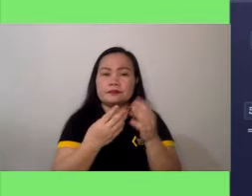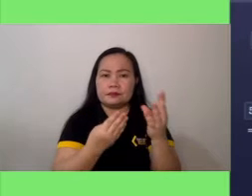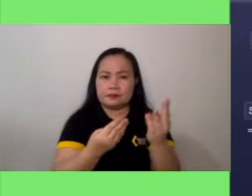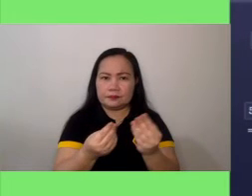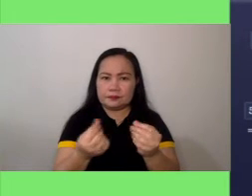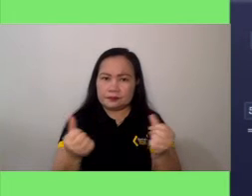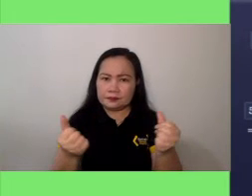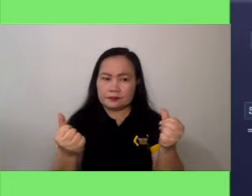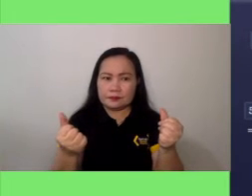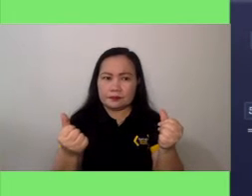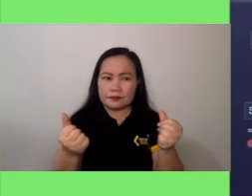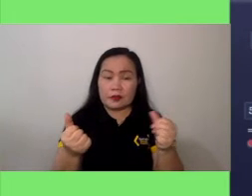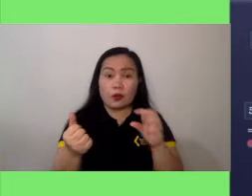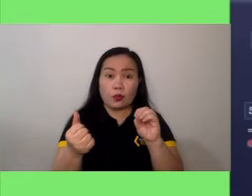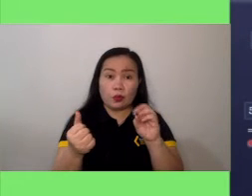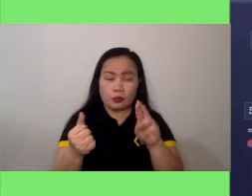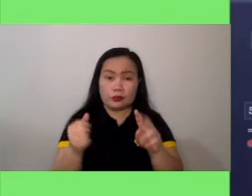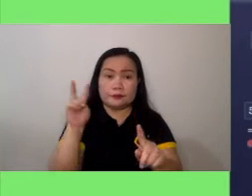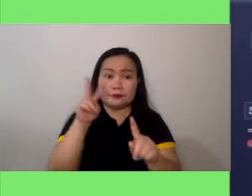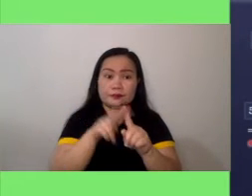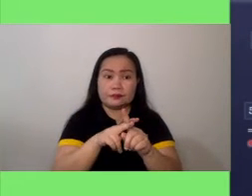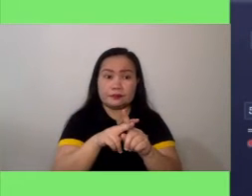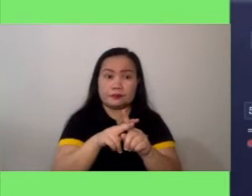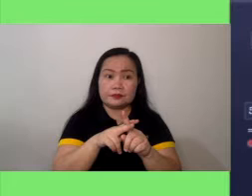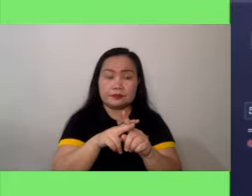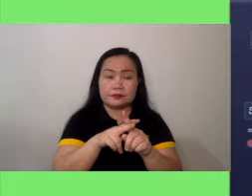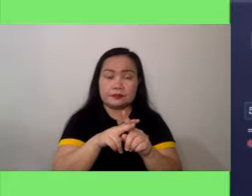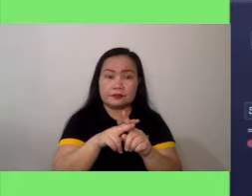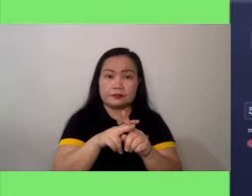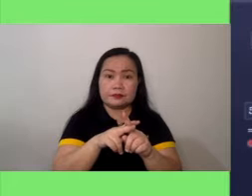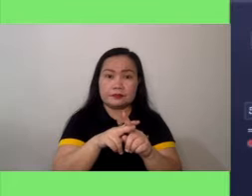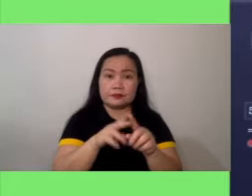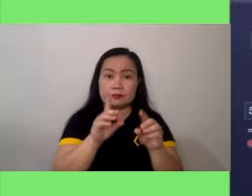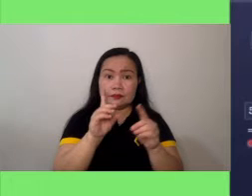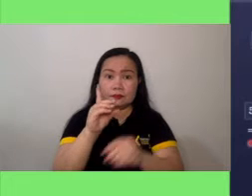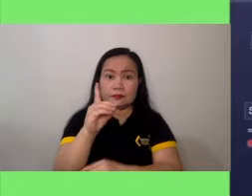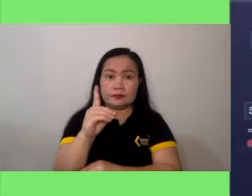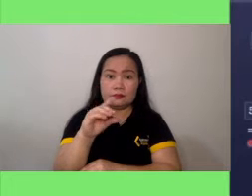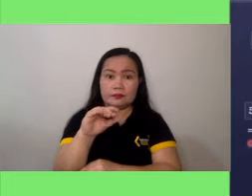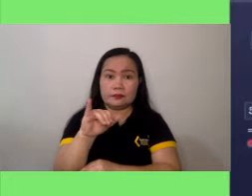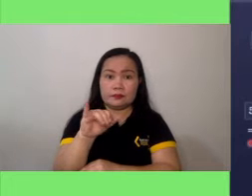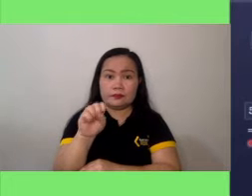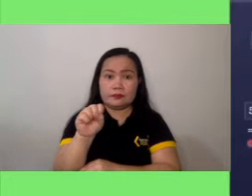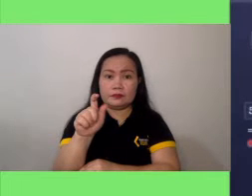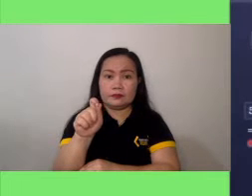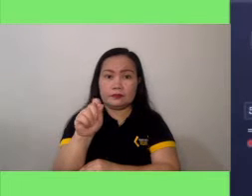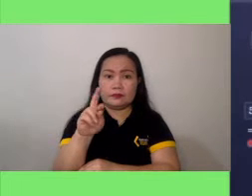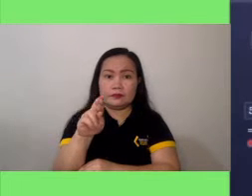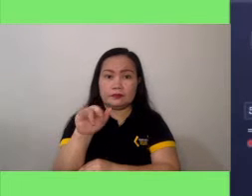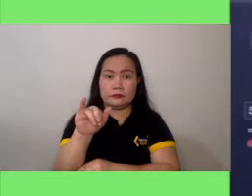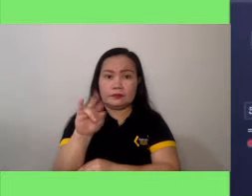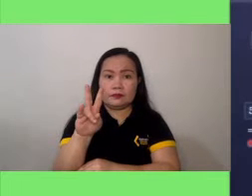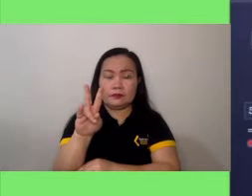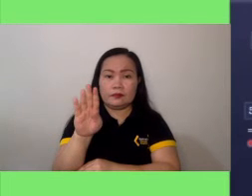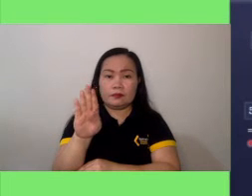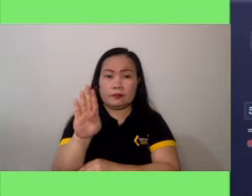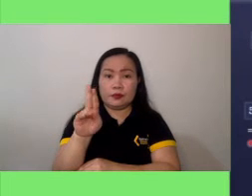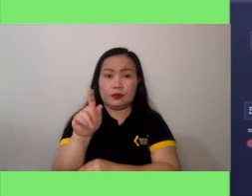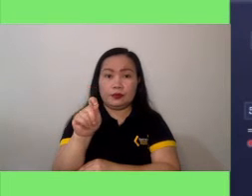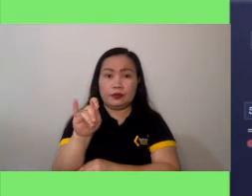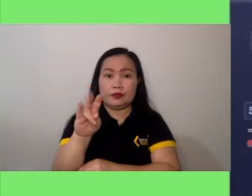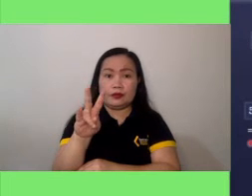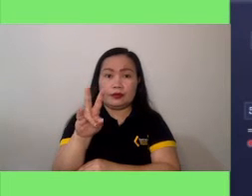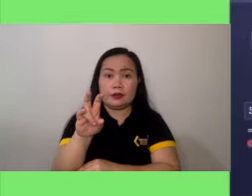ang uunahin natin. Or, you may apply distributive property. Okay? So,